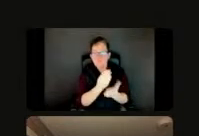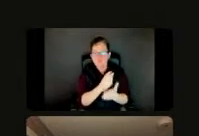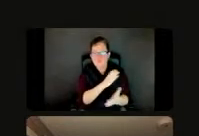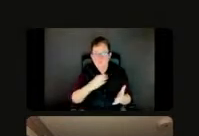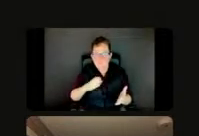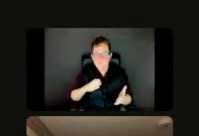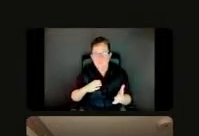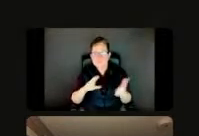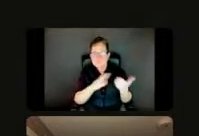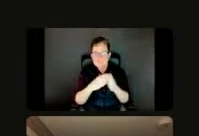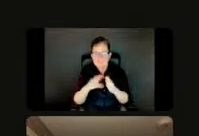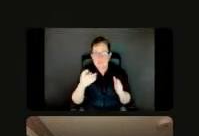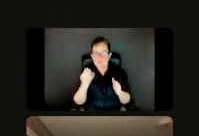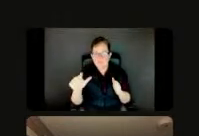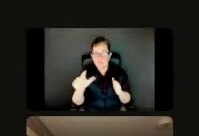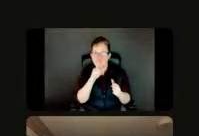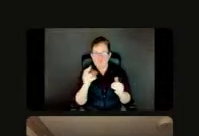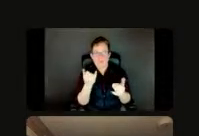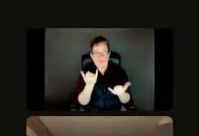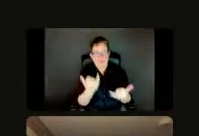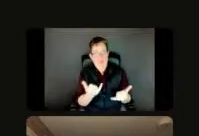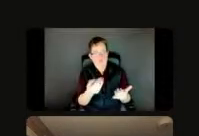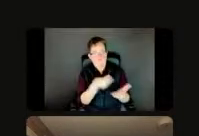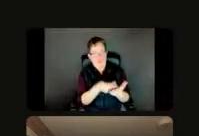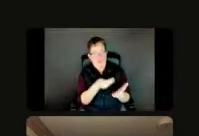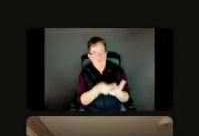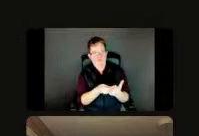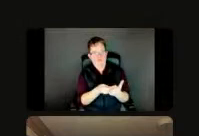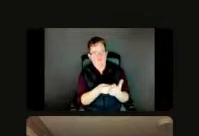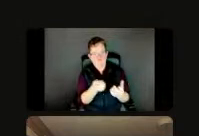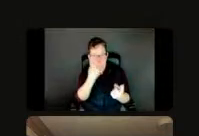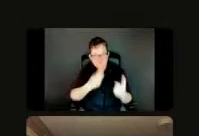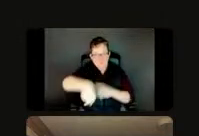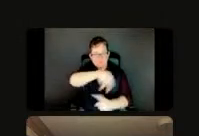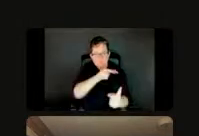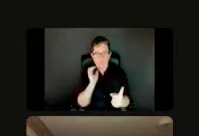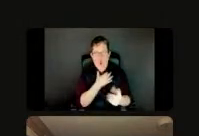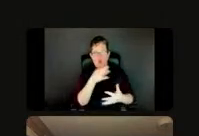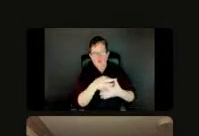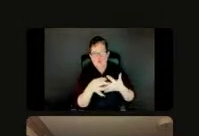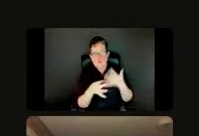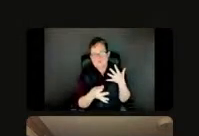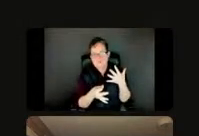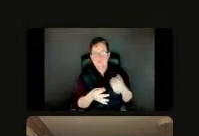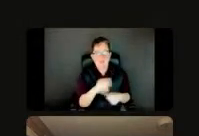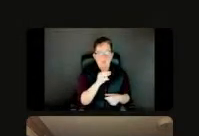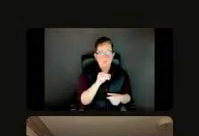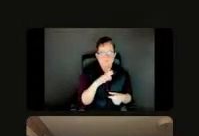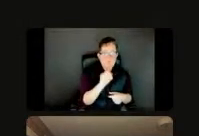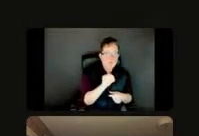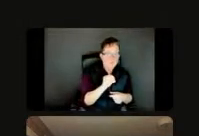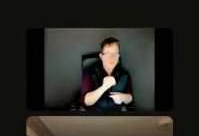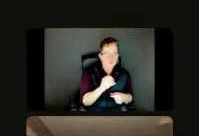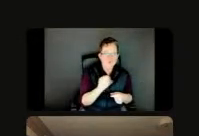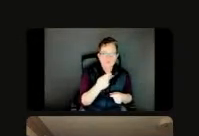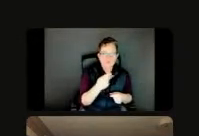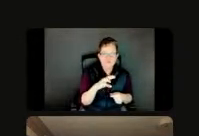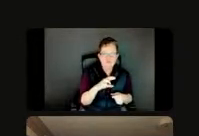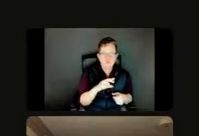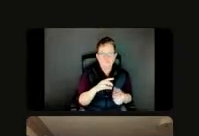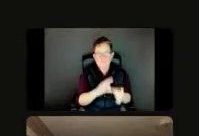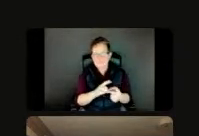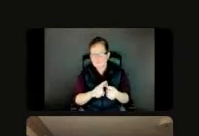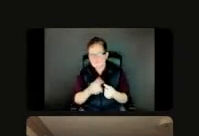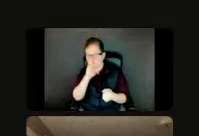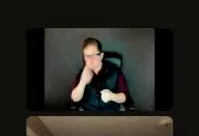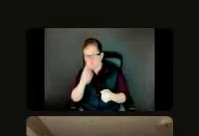time. All we're trying to do is give a little financial context to the choices, you know, micro shelters versus a more direct response service. So